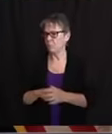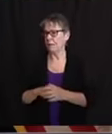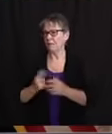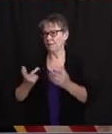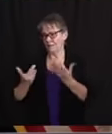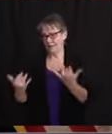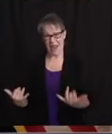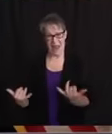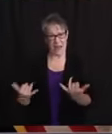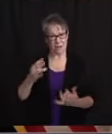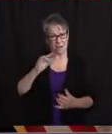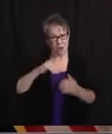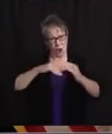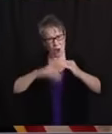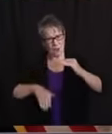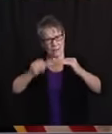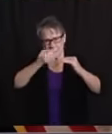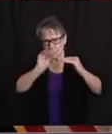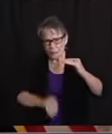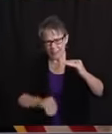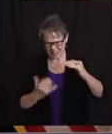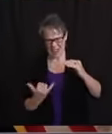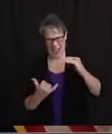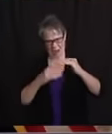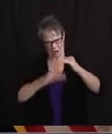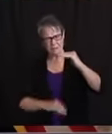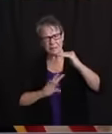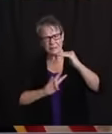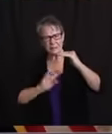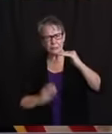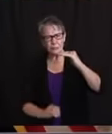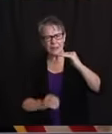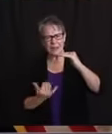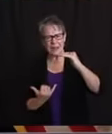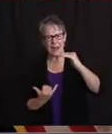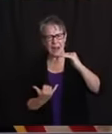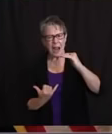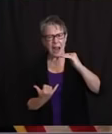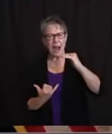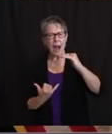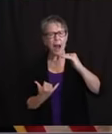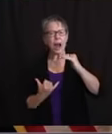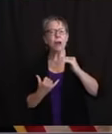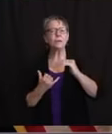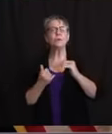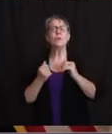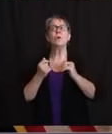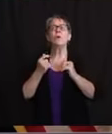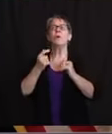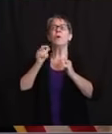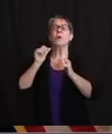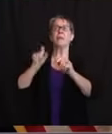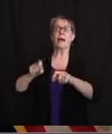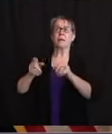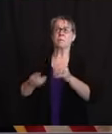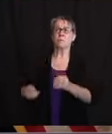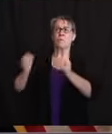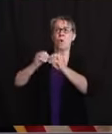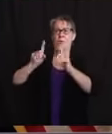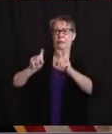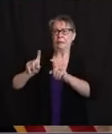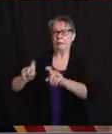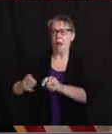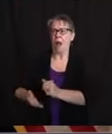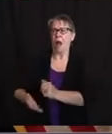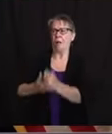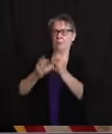opposed to some flare-up, and we're going to obviously monitor that. Boy, that gives you a lot of confidence. And again,